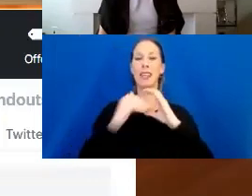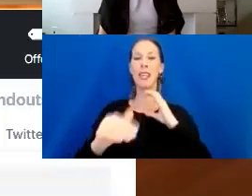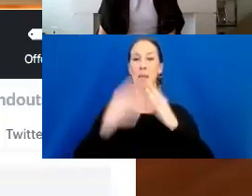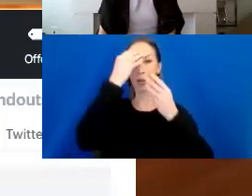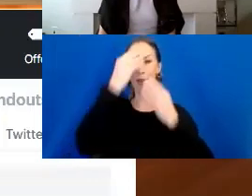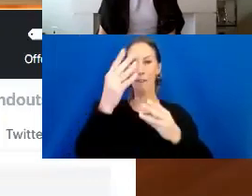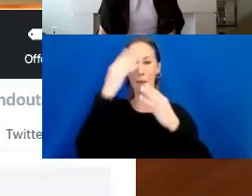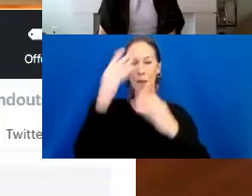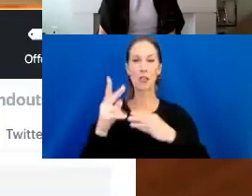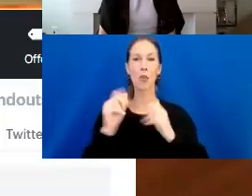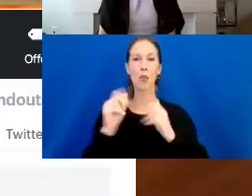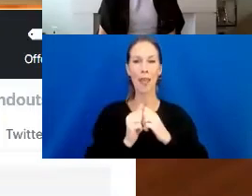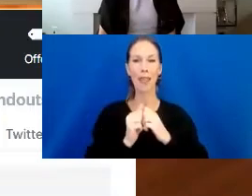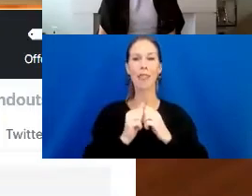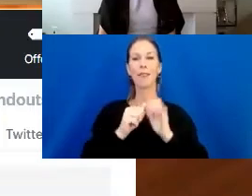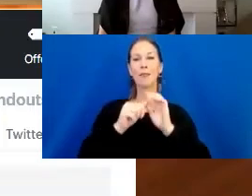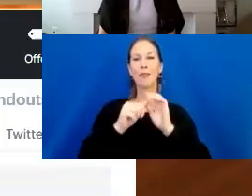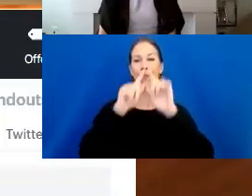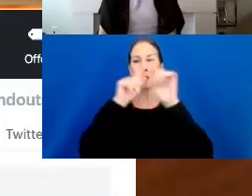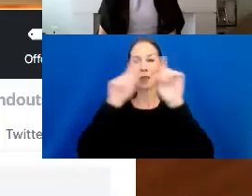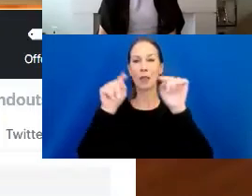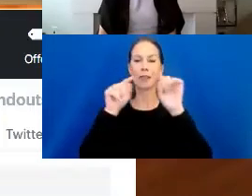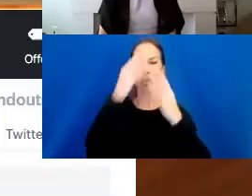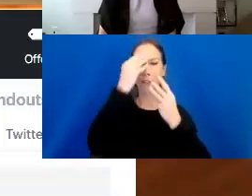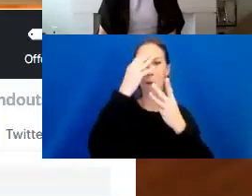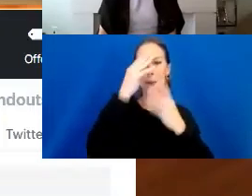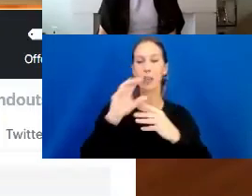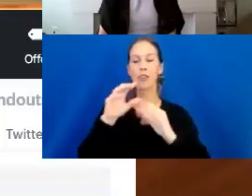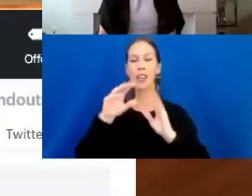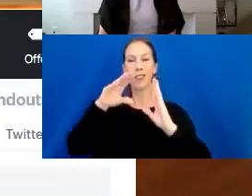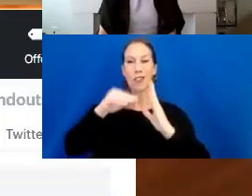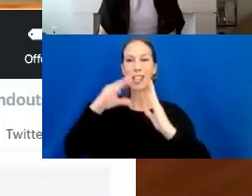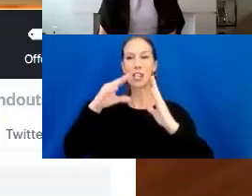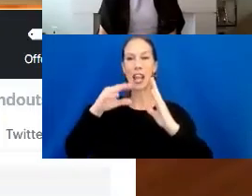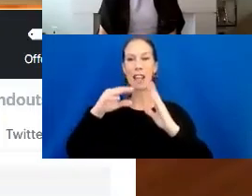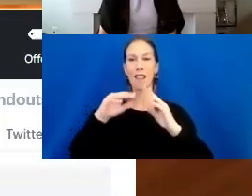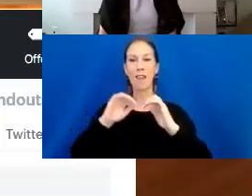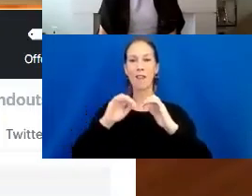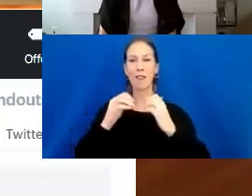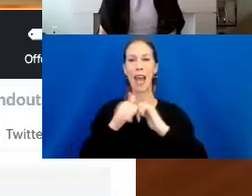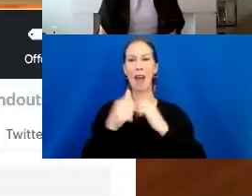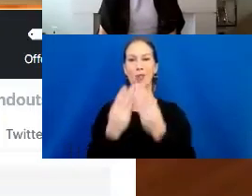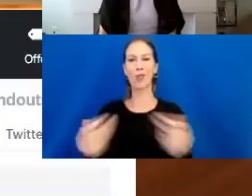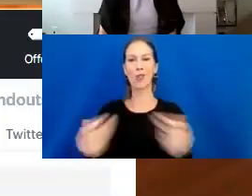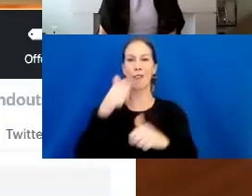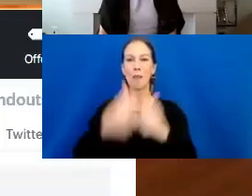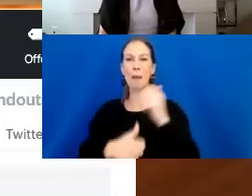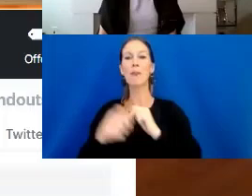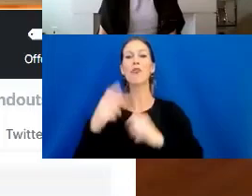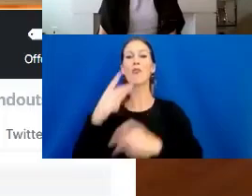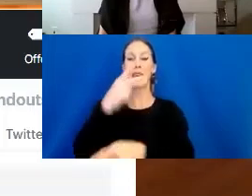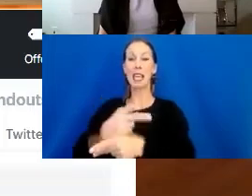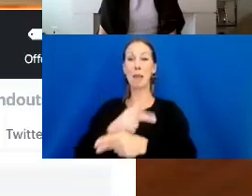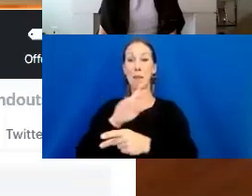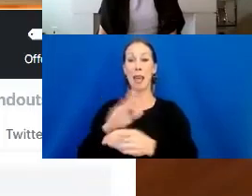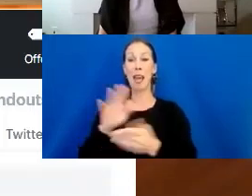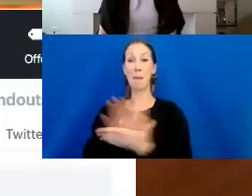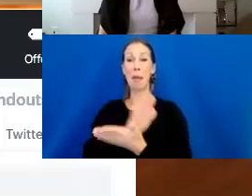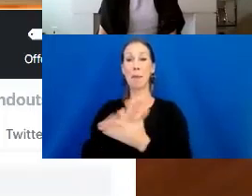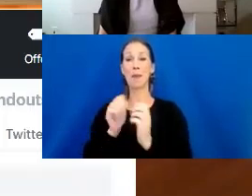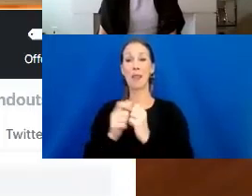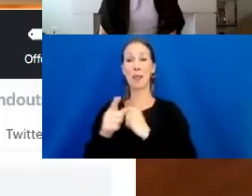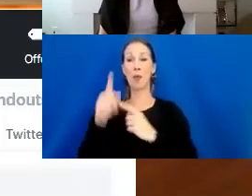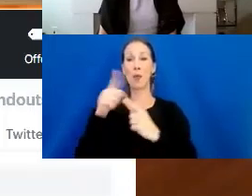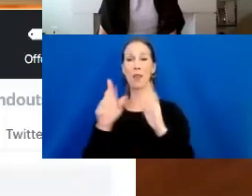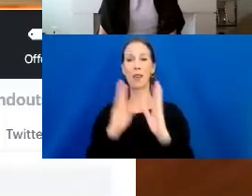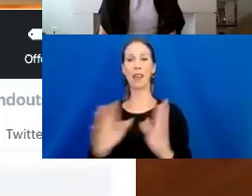the sessions. So you will be receiving that information that you can keep as reference while preparing for your session and the day that